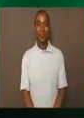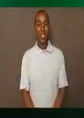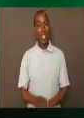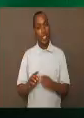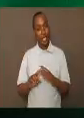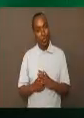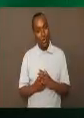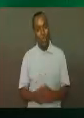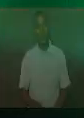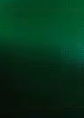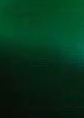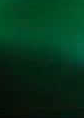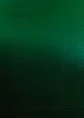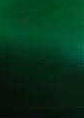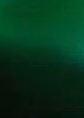Begin.